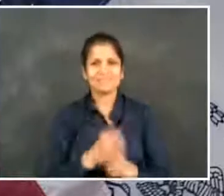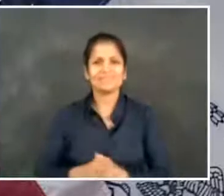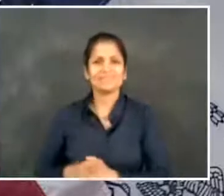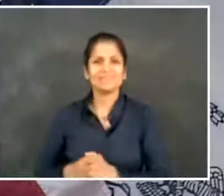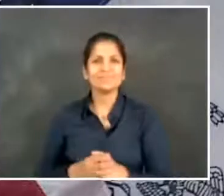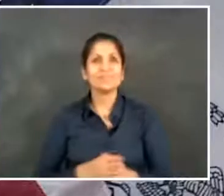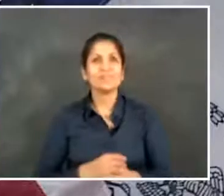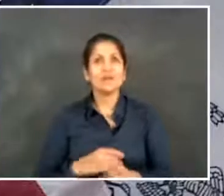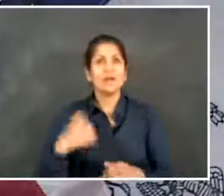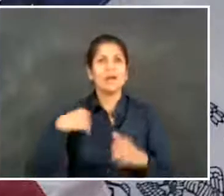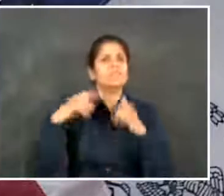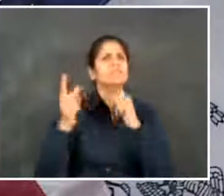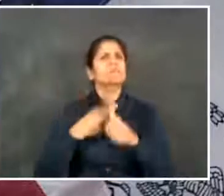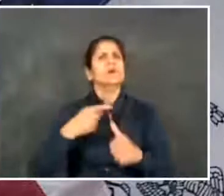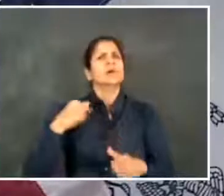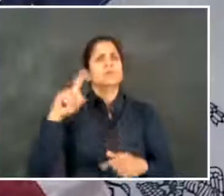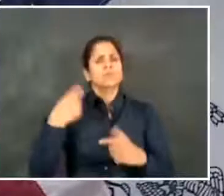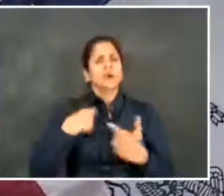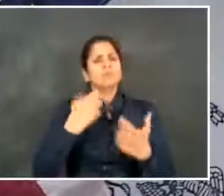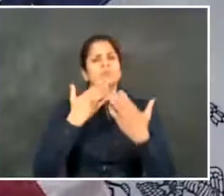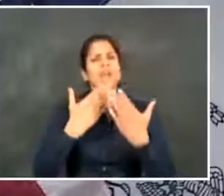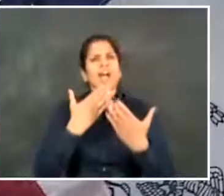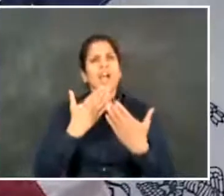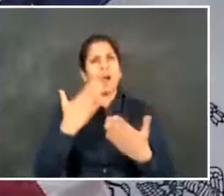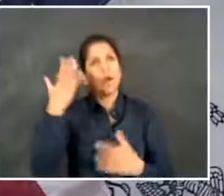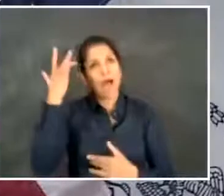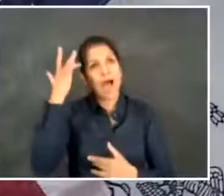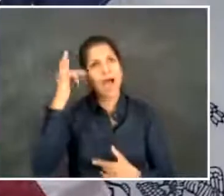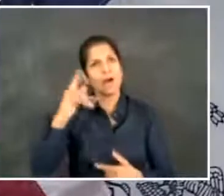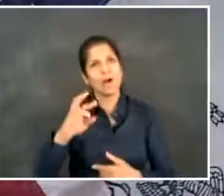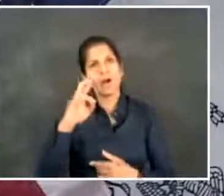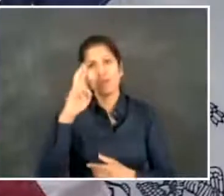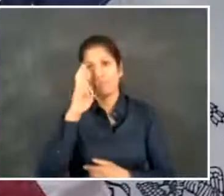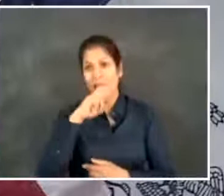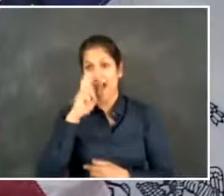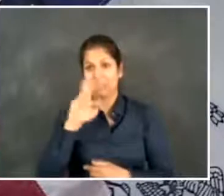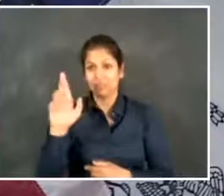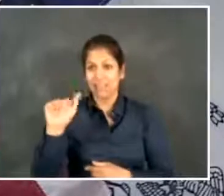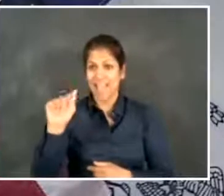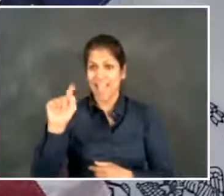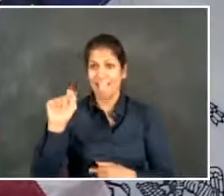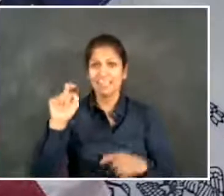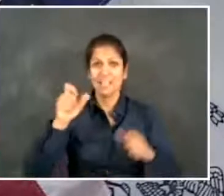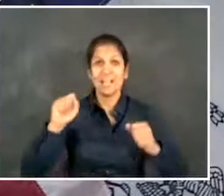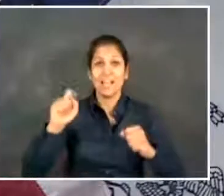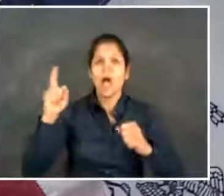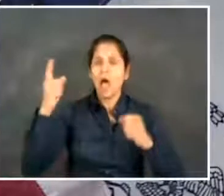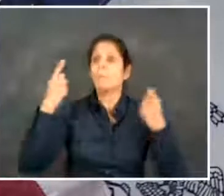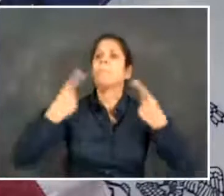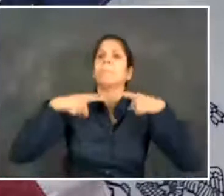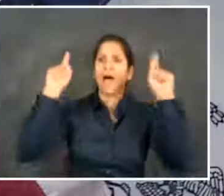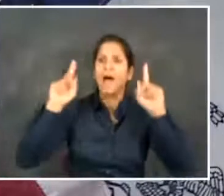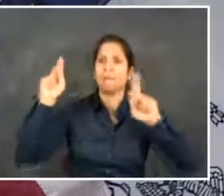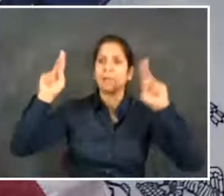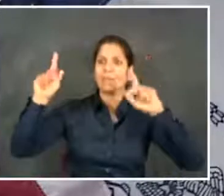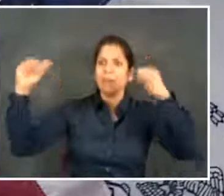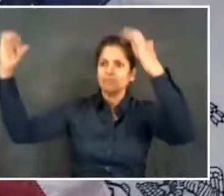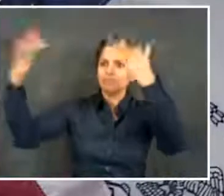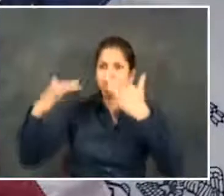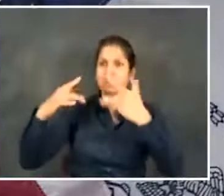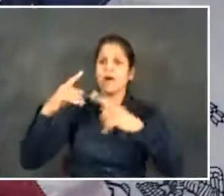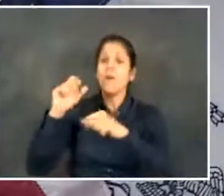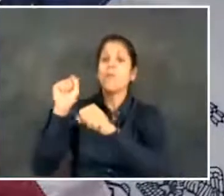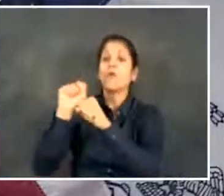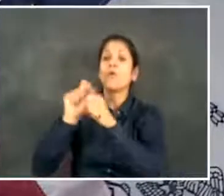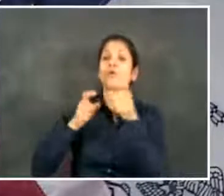patrol. We learned from your office that the inspectors will be out to check on the complaints and honor social distancing. So we updated